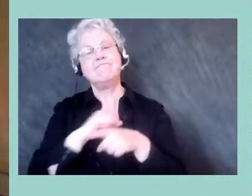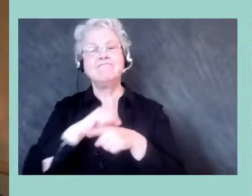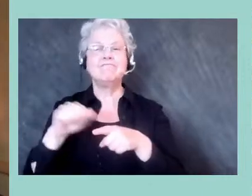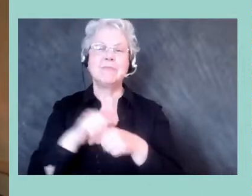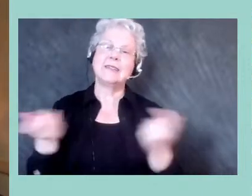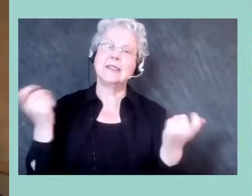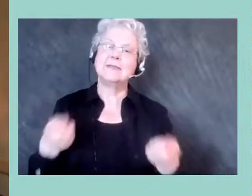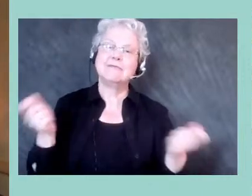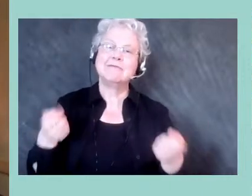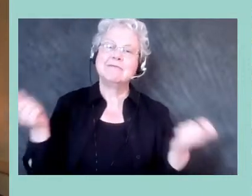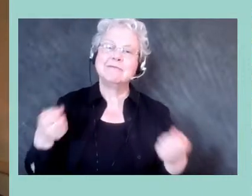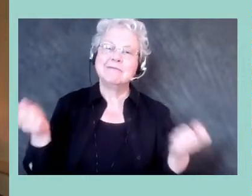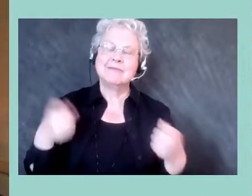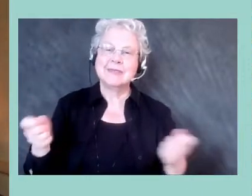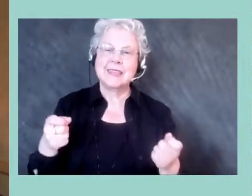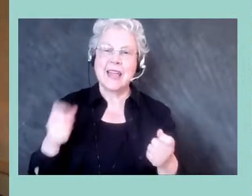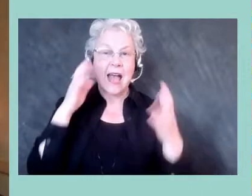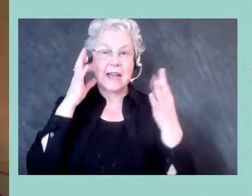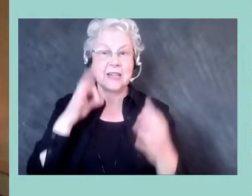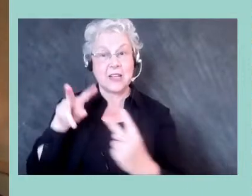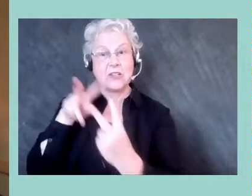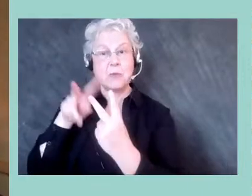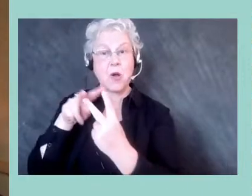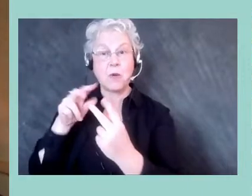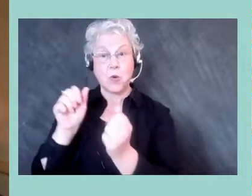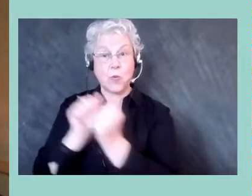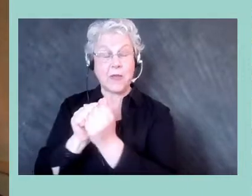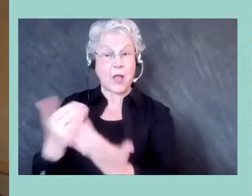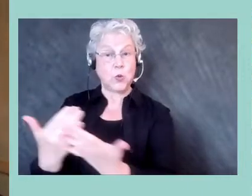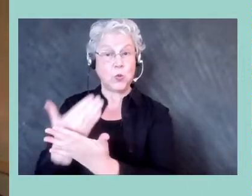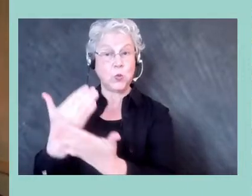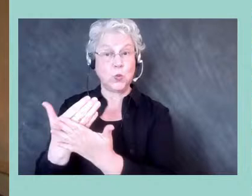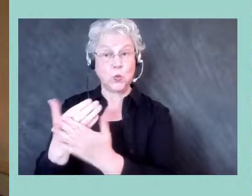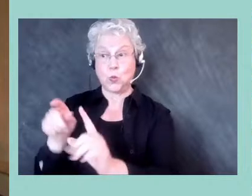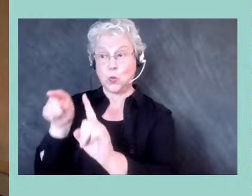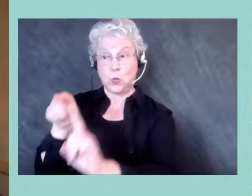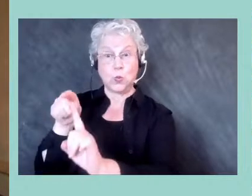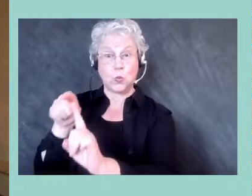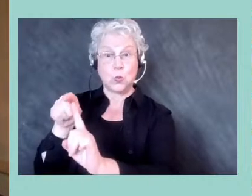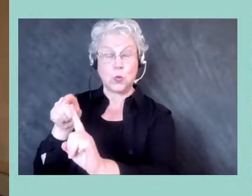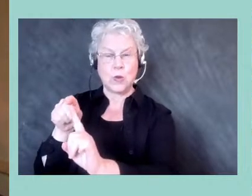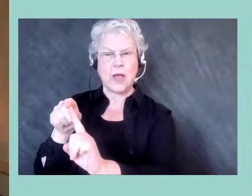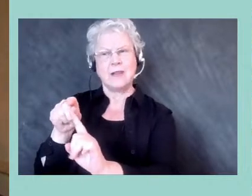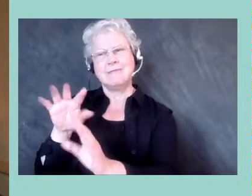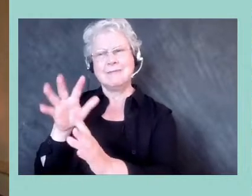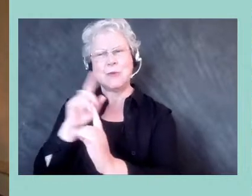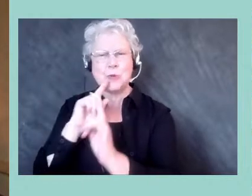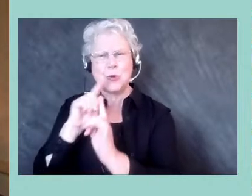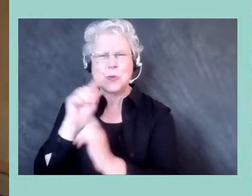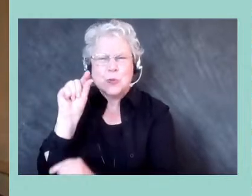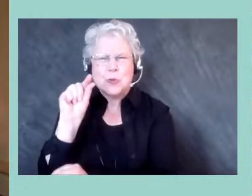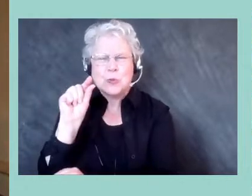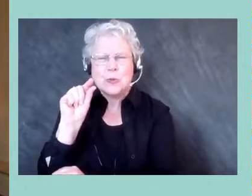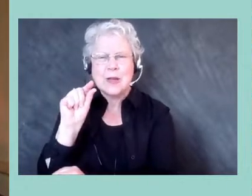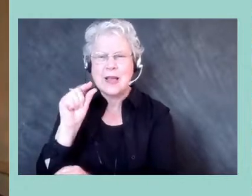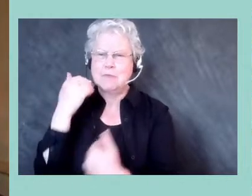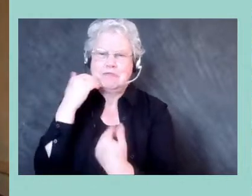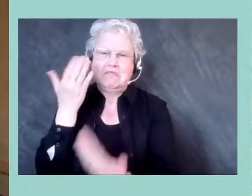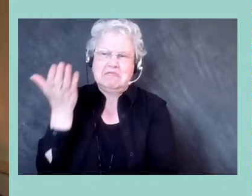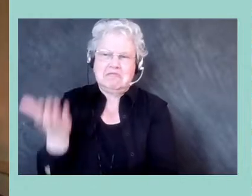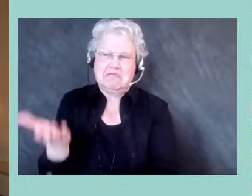One day at jump rope practice, I decided to partner up with someone new who I had talked to a little